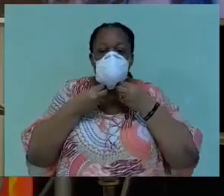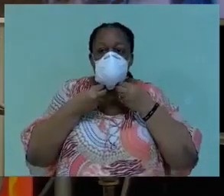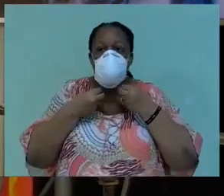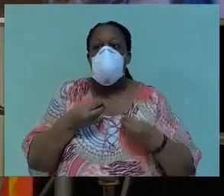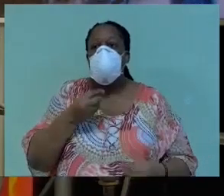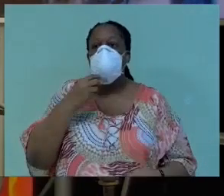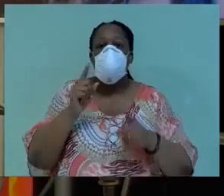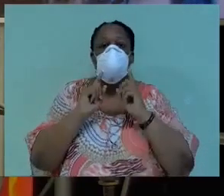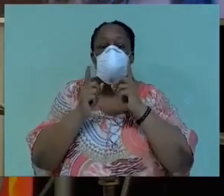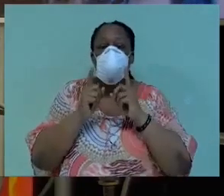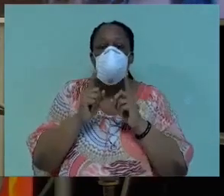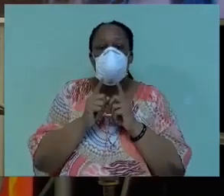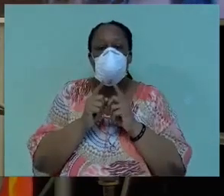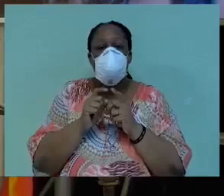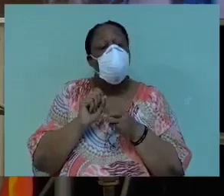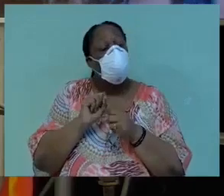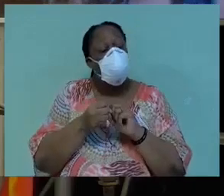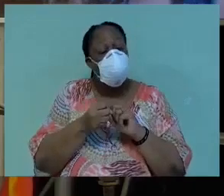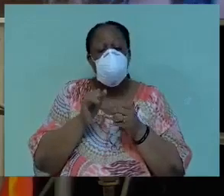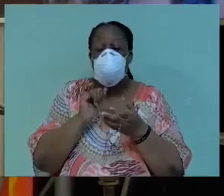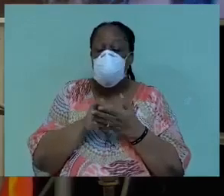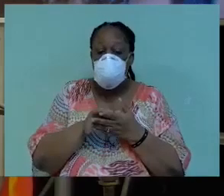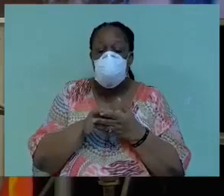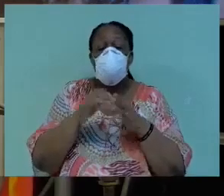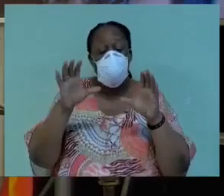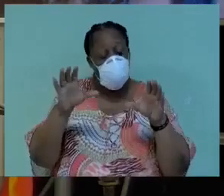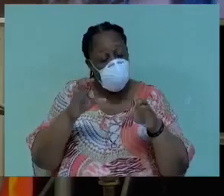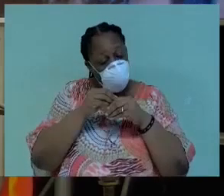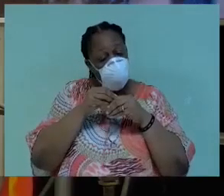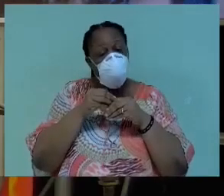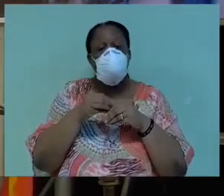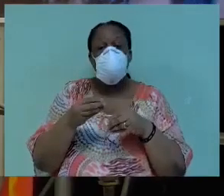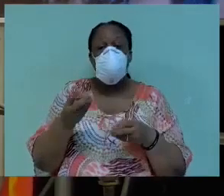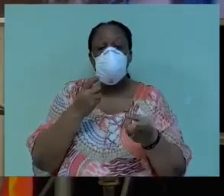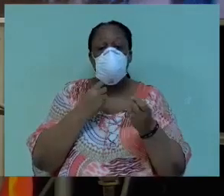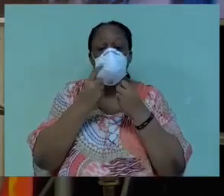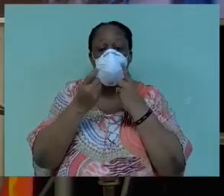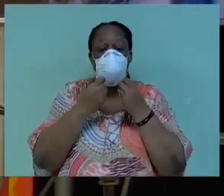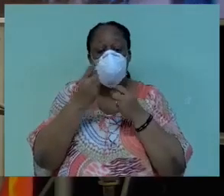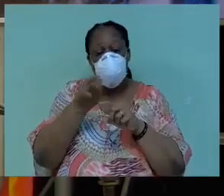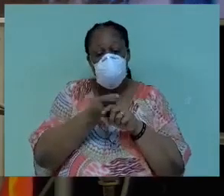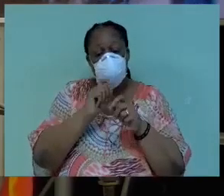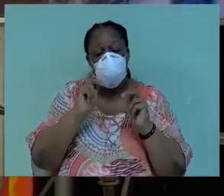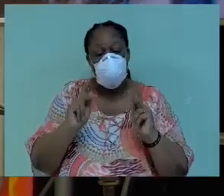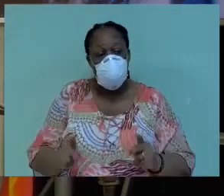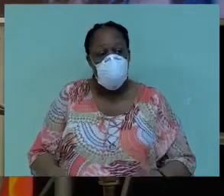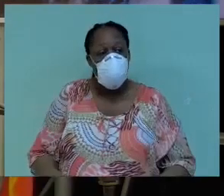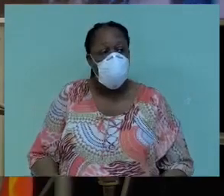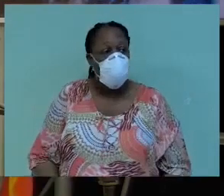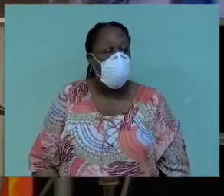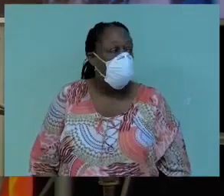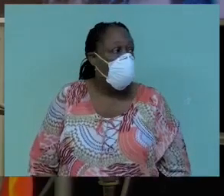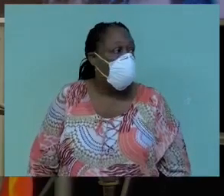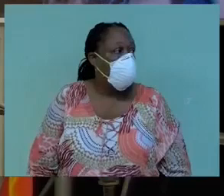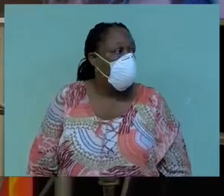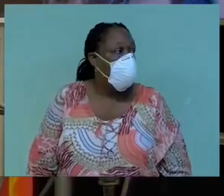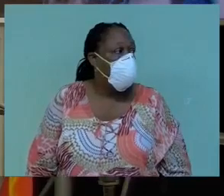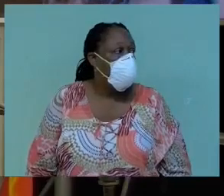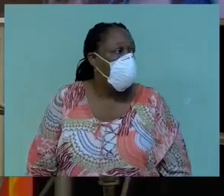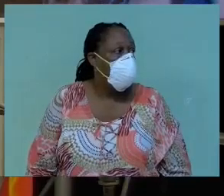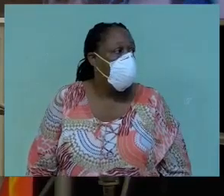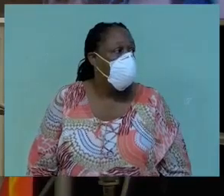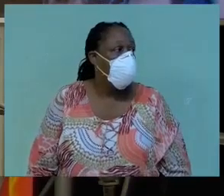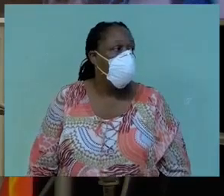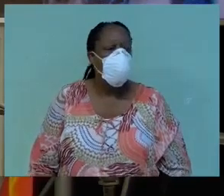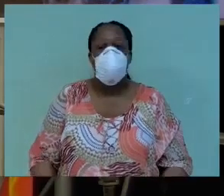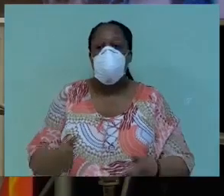to someone, so you can expose yourself to these respiratory droplets. The other thing is there are